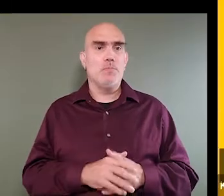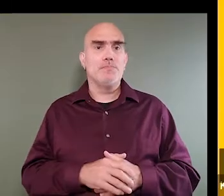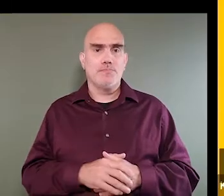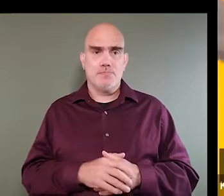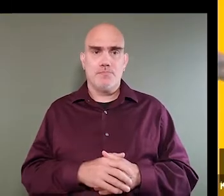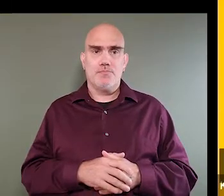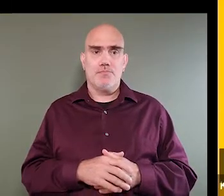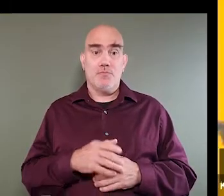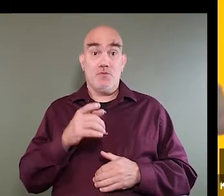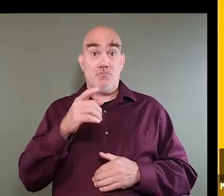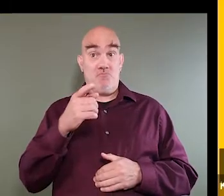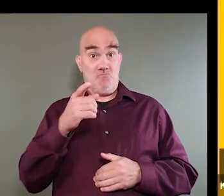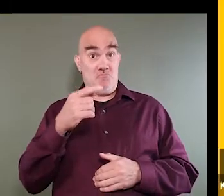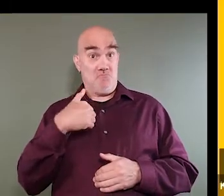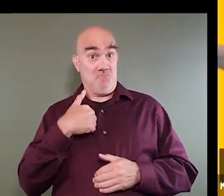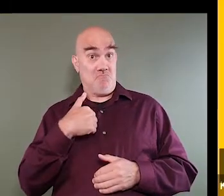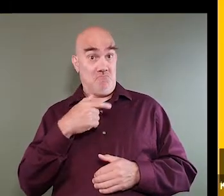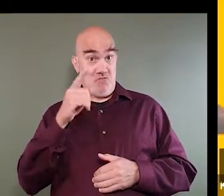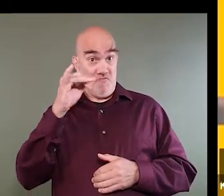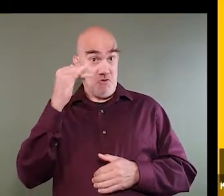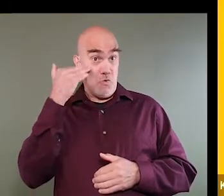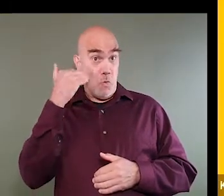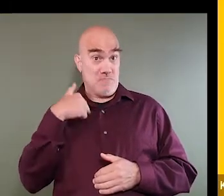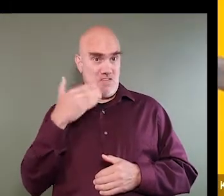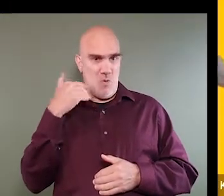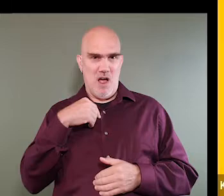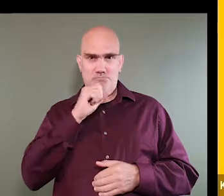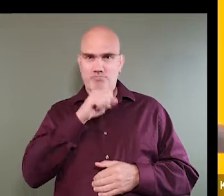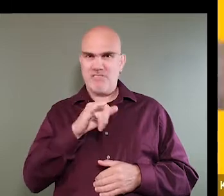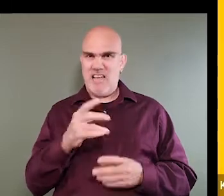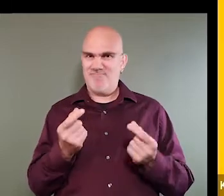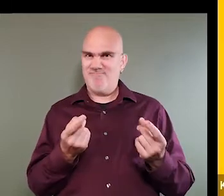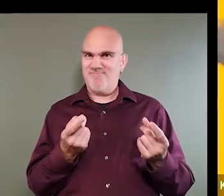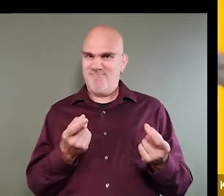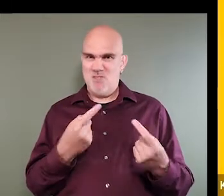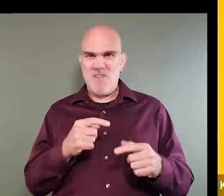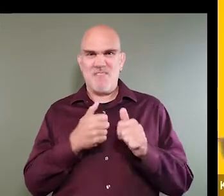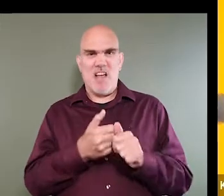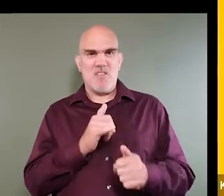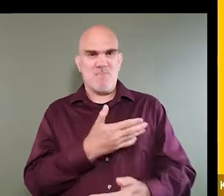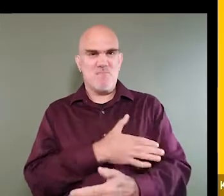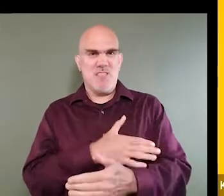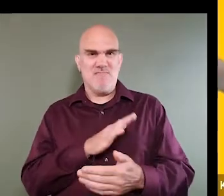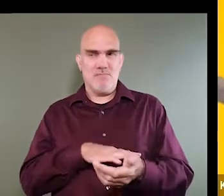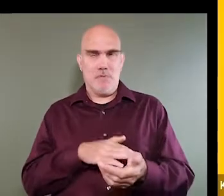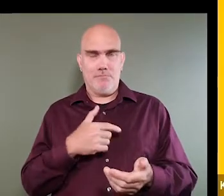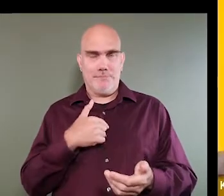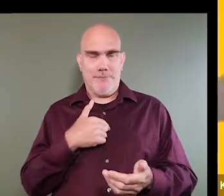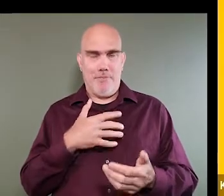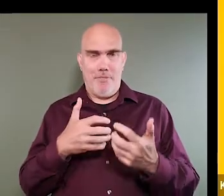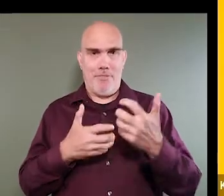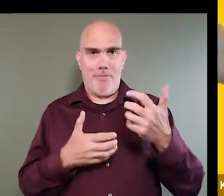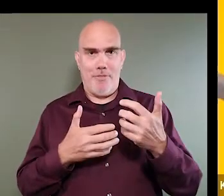Me being me, y'all know I like the beat. Try to get on that beat. I'm missing it, but it's okay.